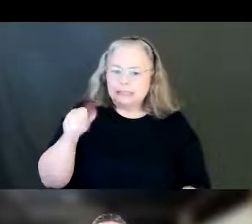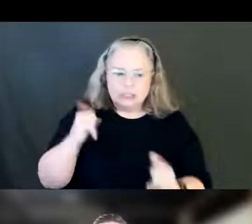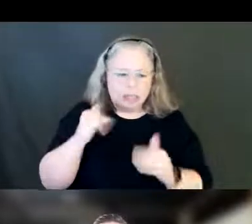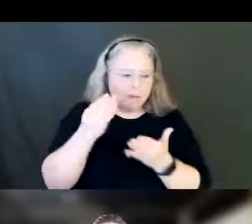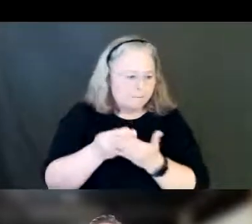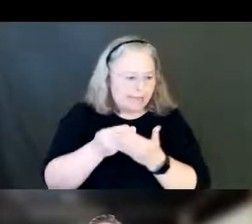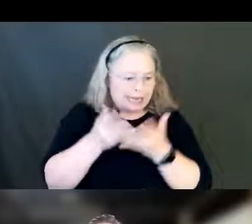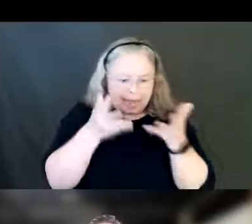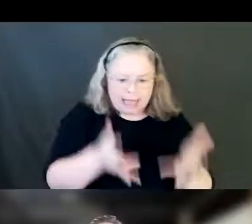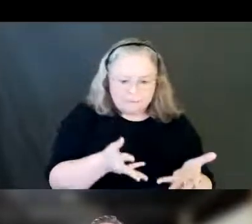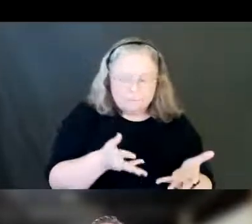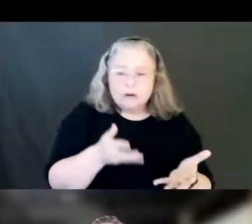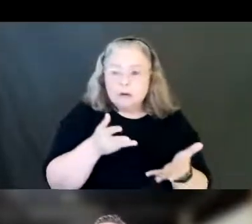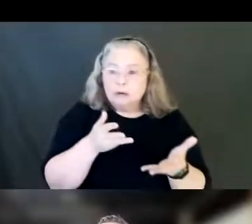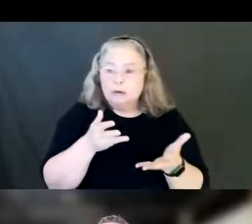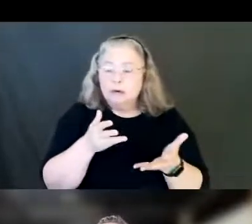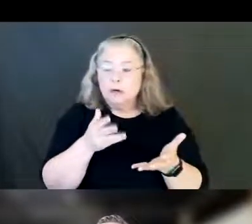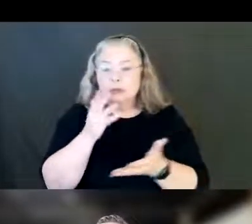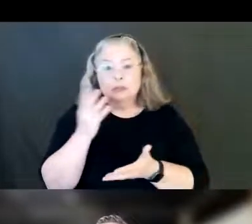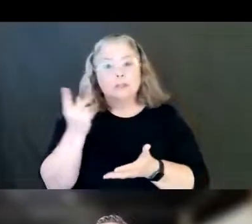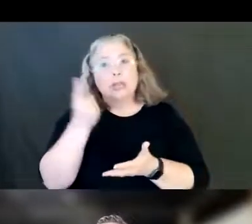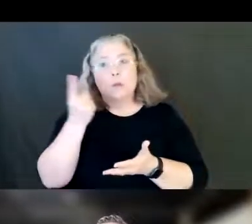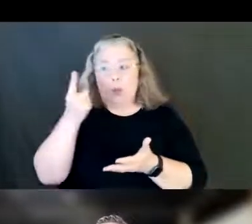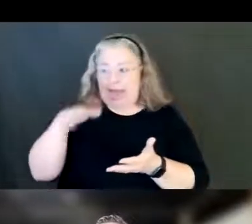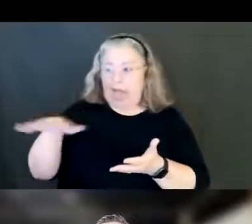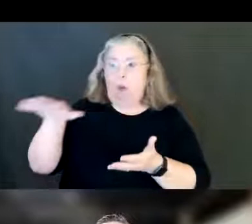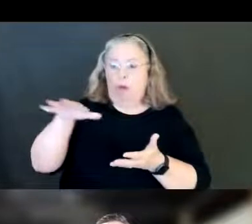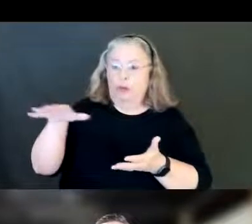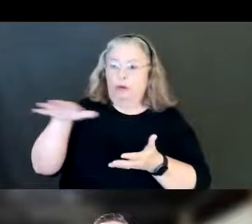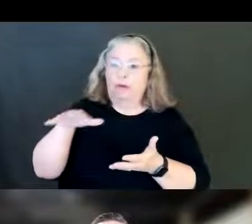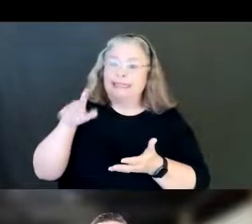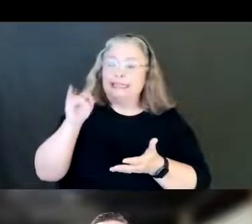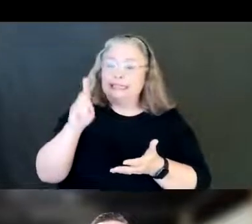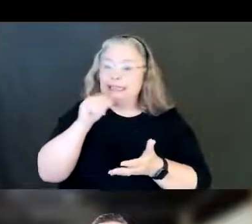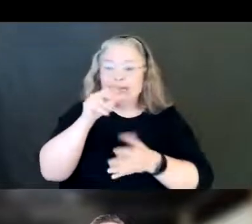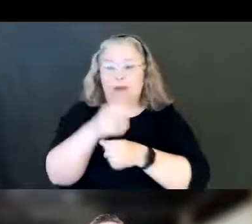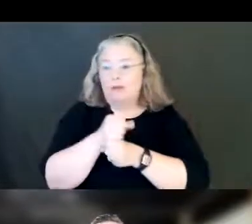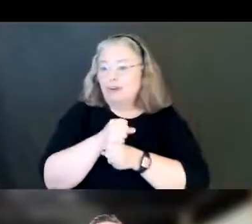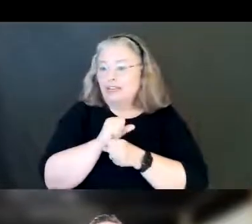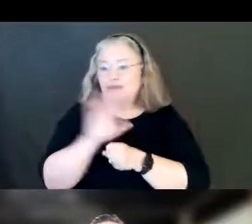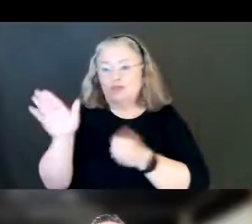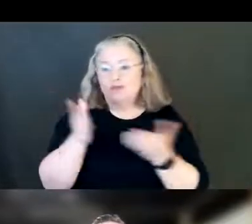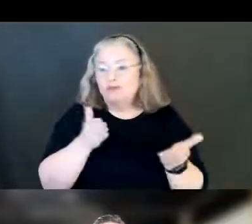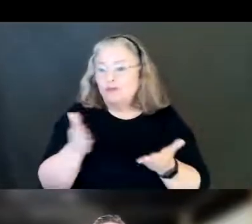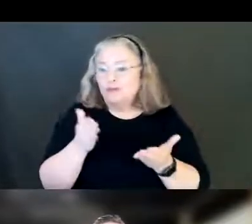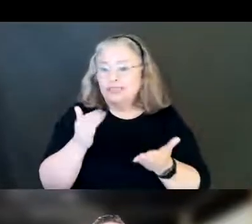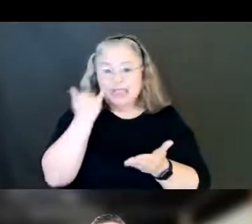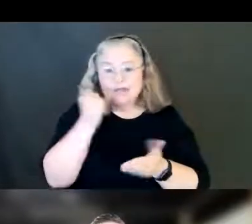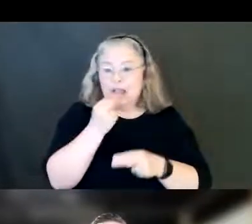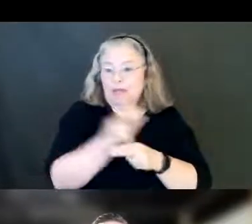terms of subsidies, that means that there is somebody out there that did not receive the services that they could have. It's not